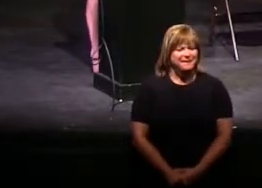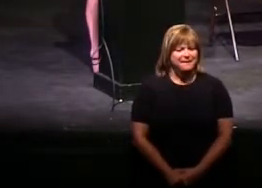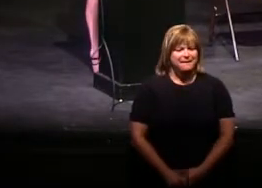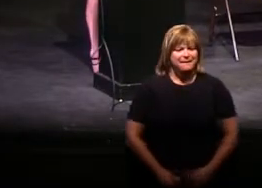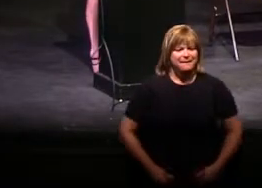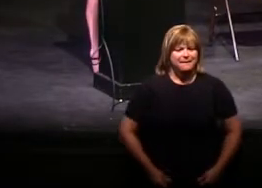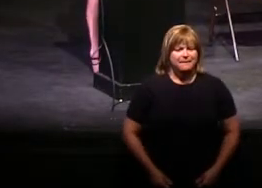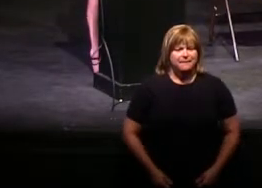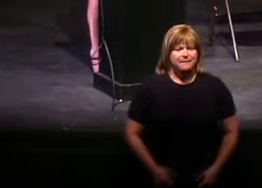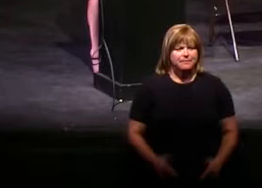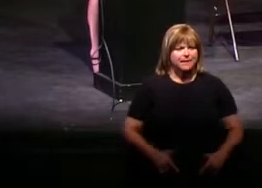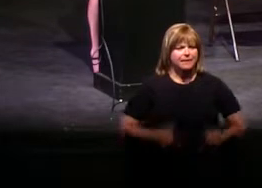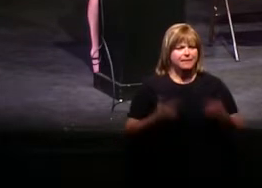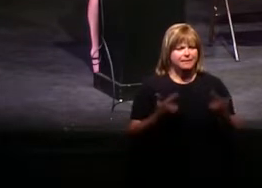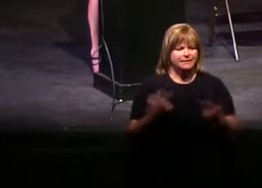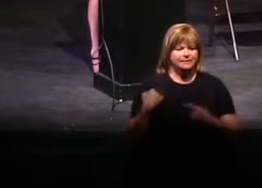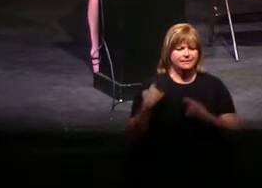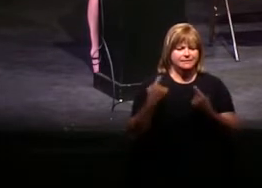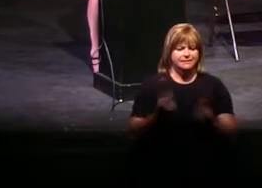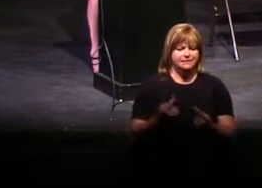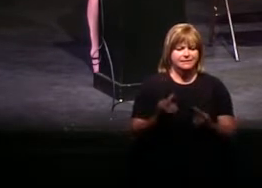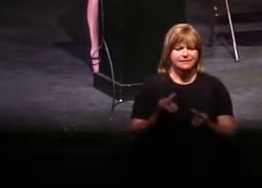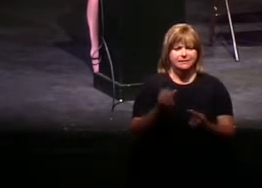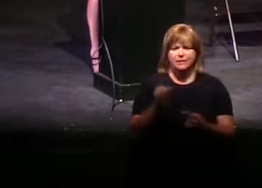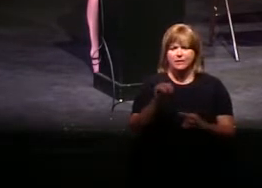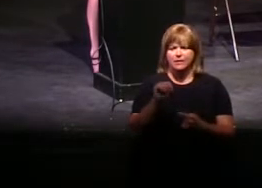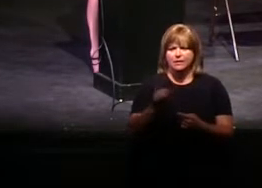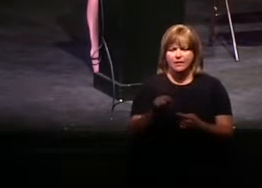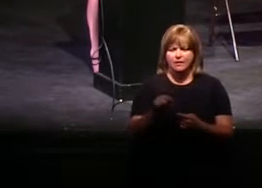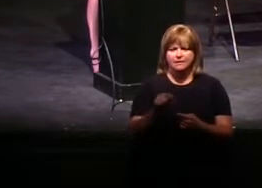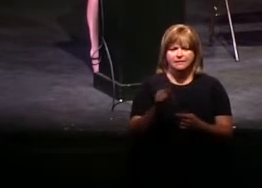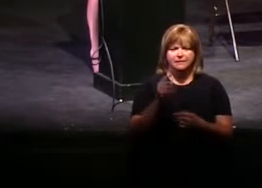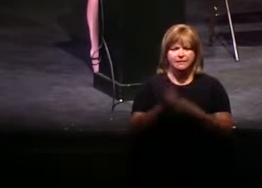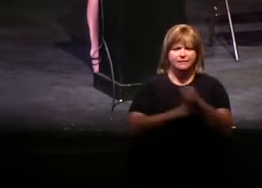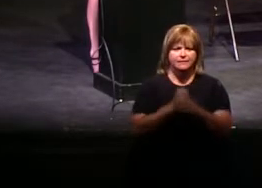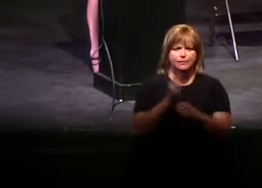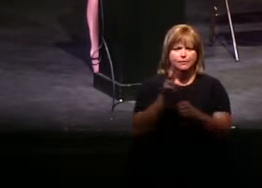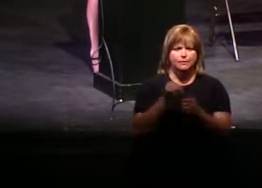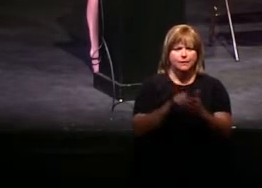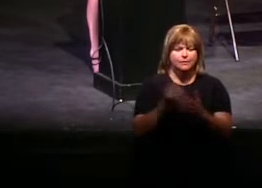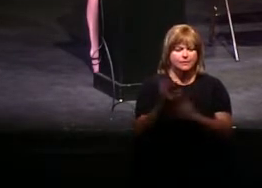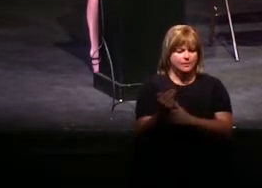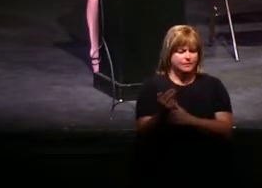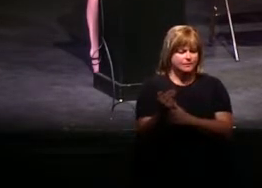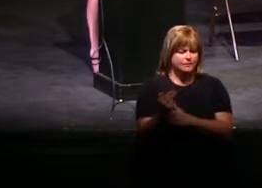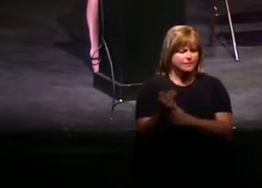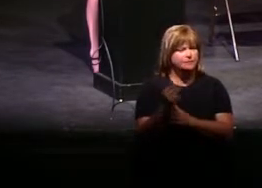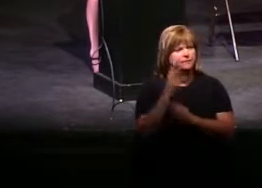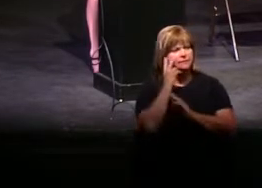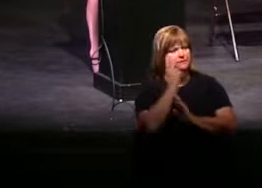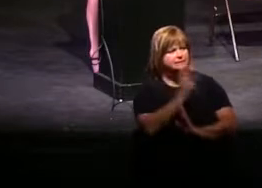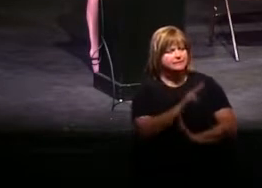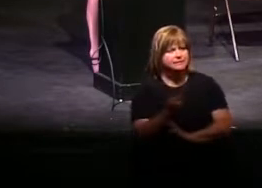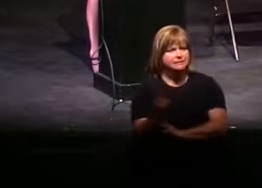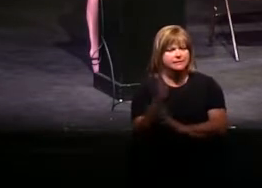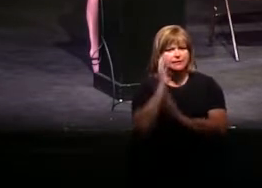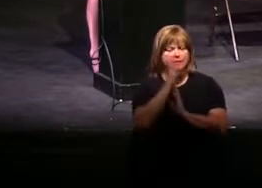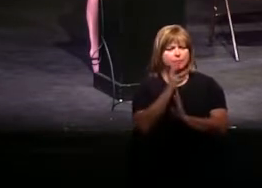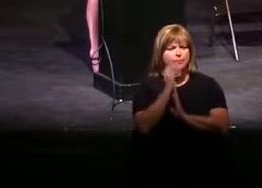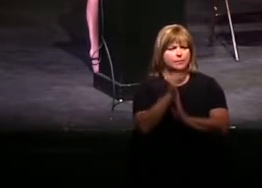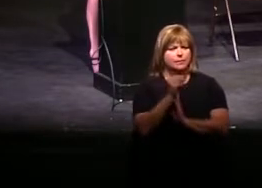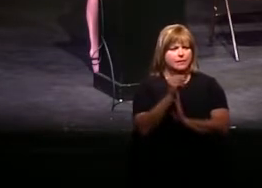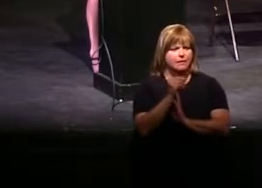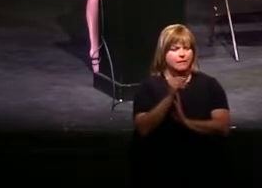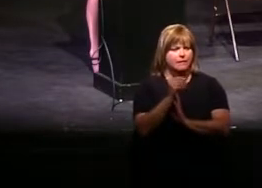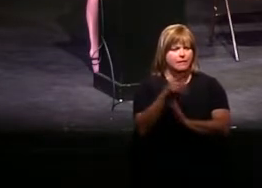Okay. I've lived here only since August 2013, more than long enough to be overwhelmed by the beauty of the Palouse. On an Alaska Airlines